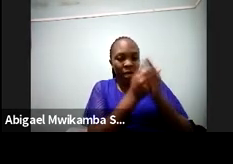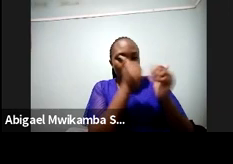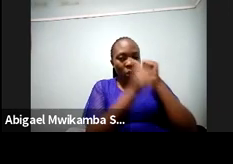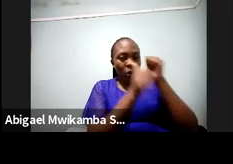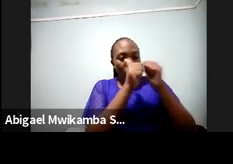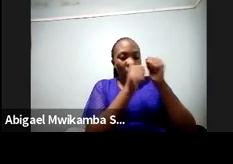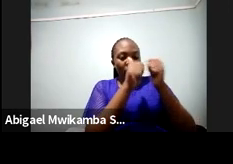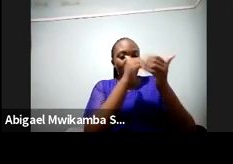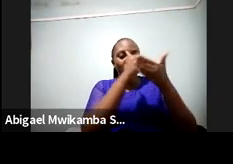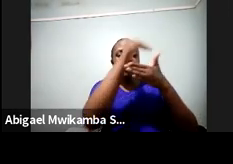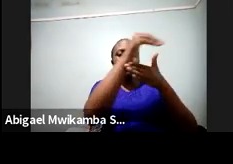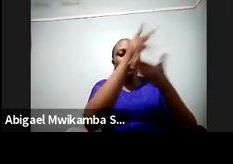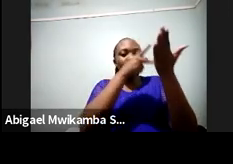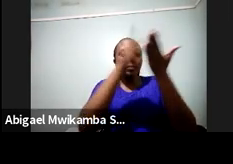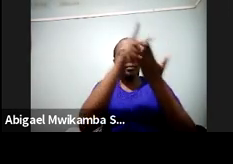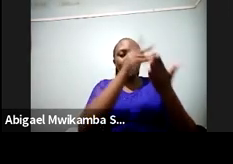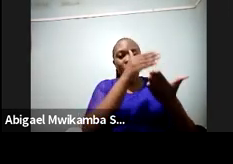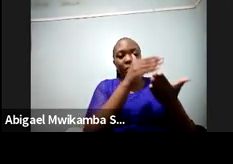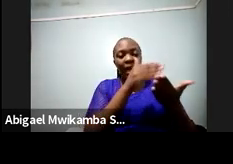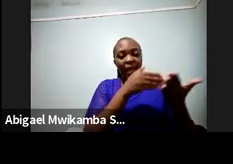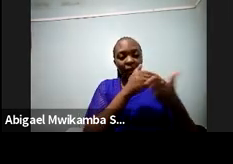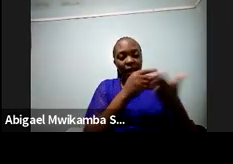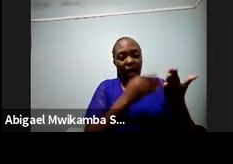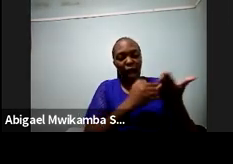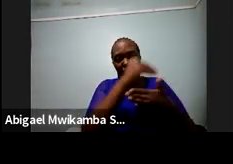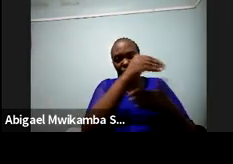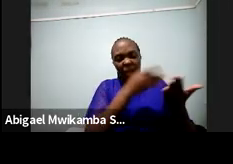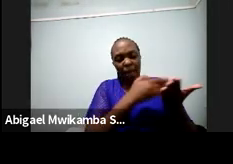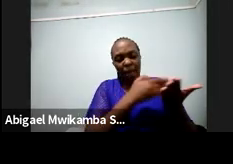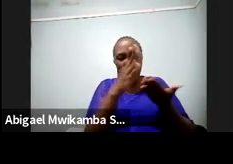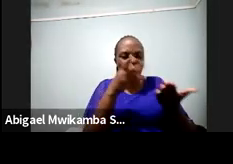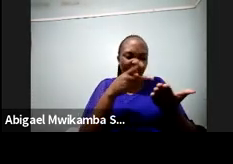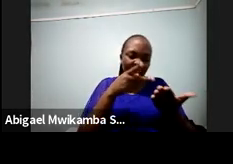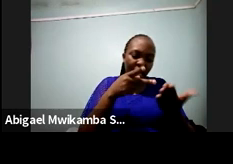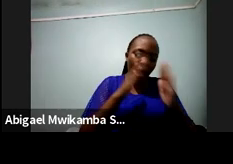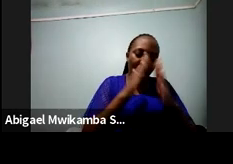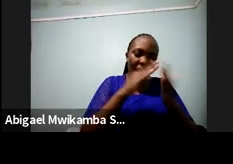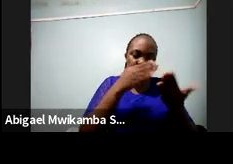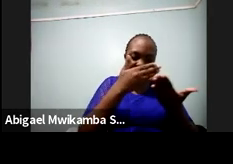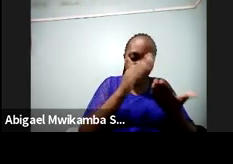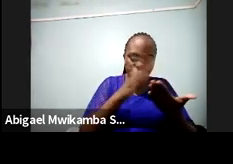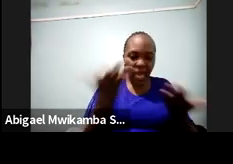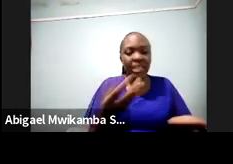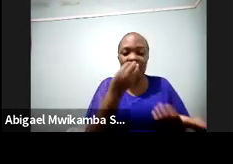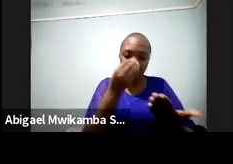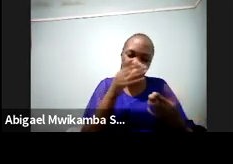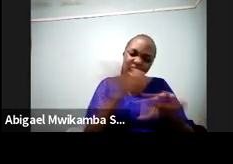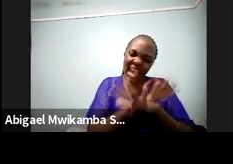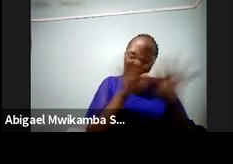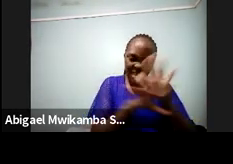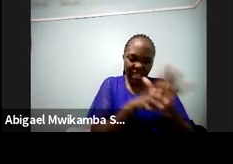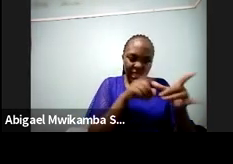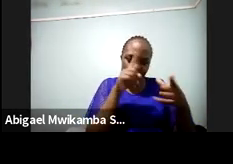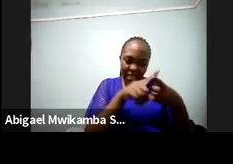costs and your discretionary spending, there is little money remaining, which some people call emergency. So that once you're